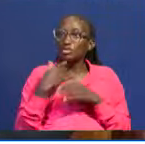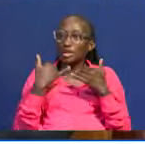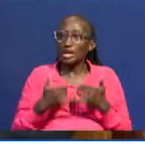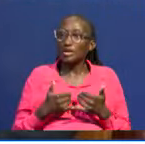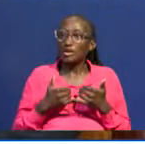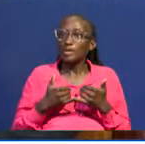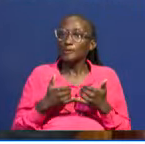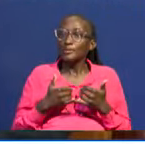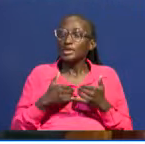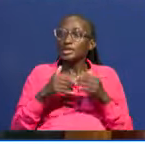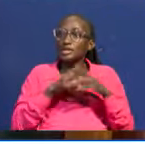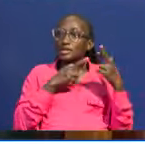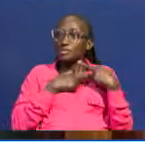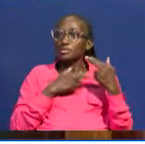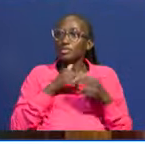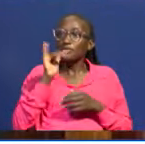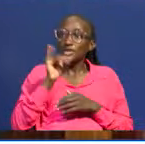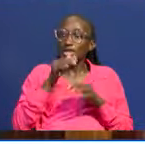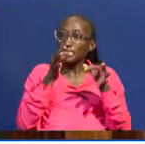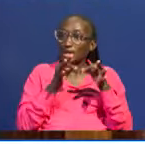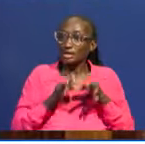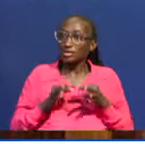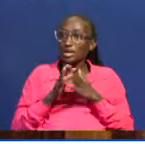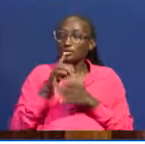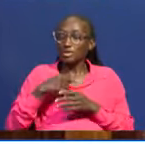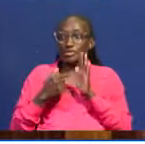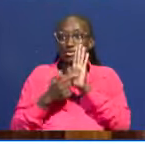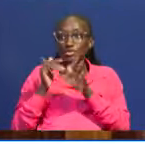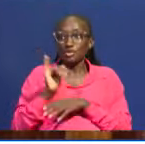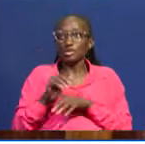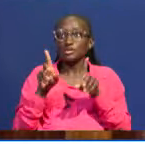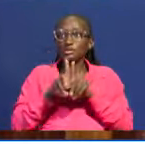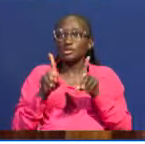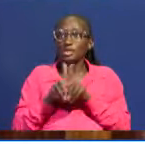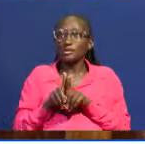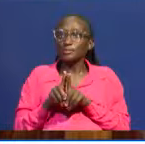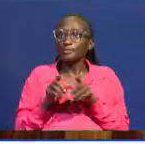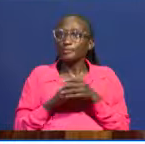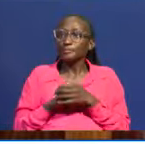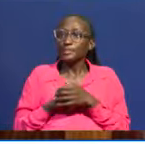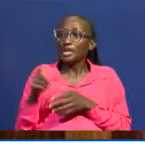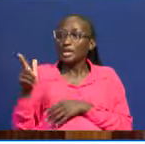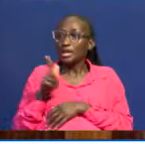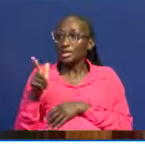the accounts. And we have been able to show that the same Jahenda,